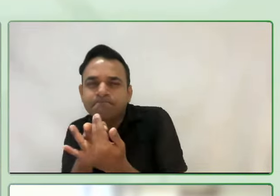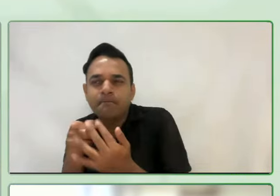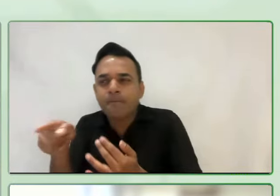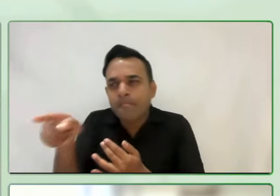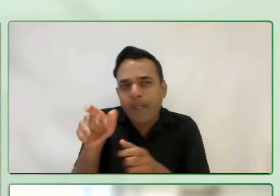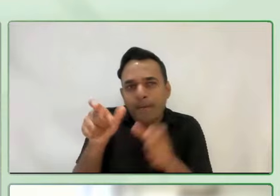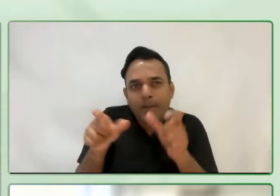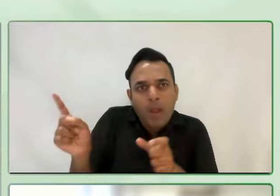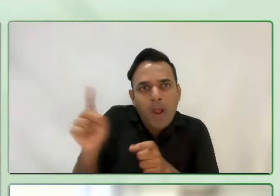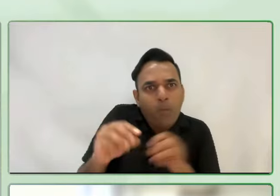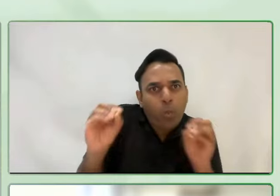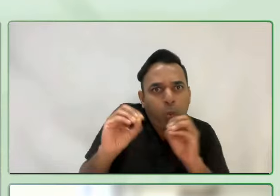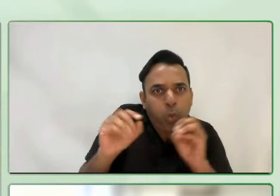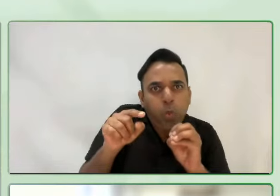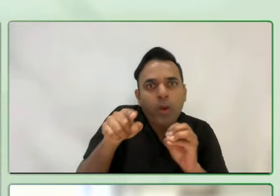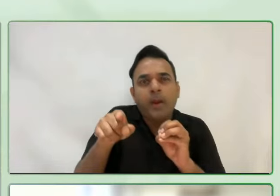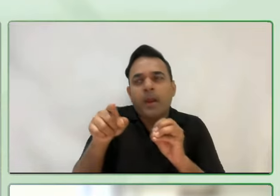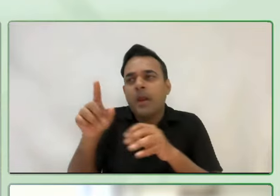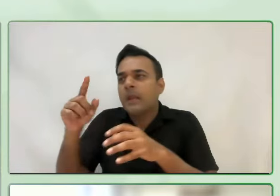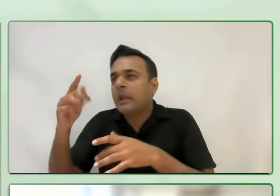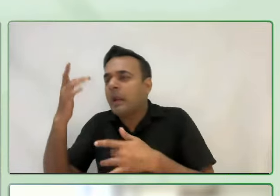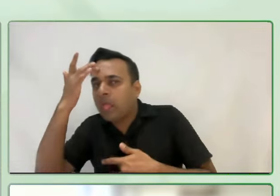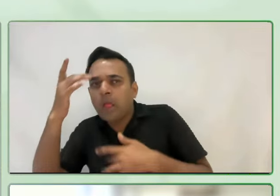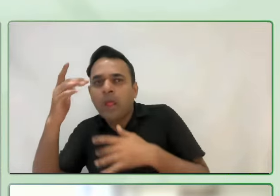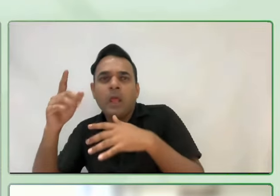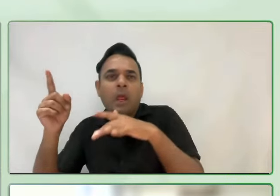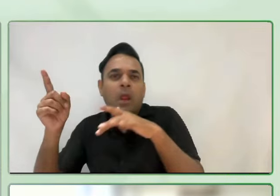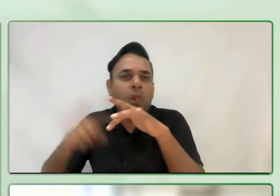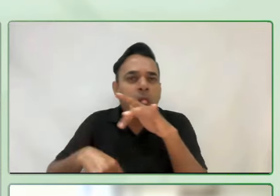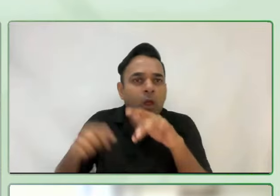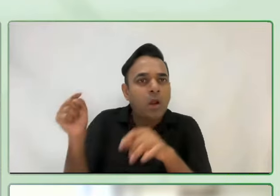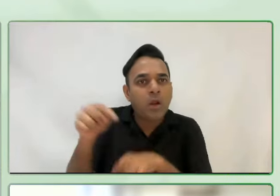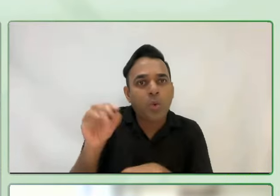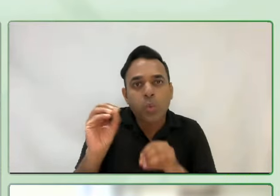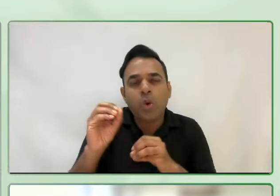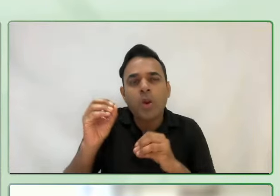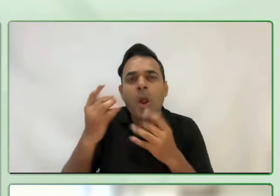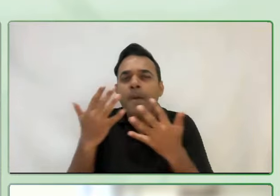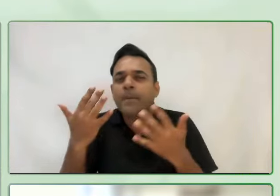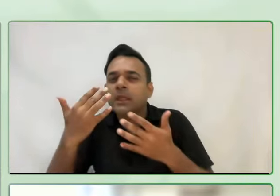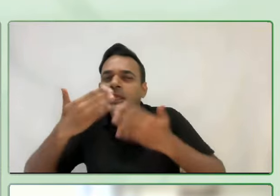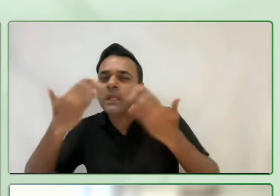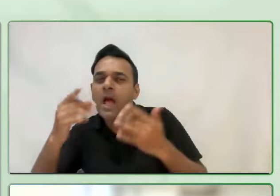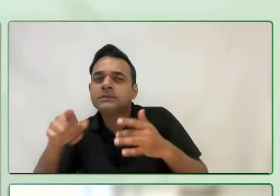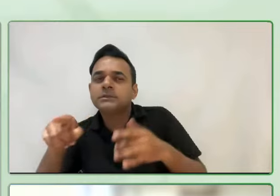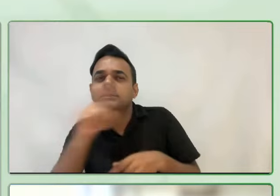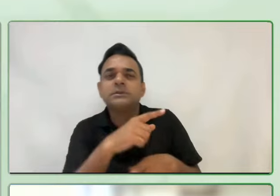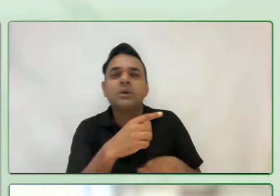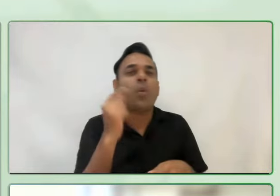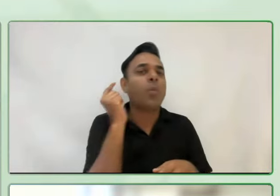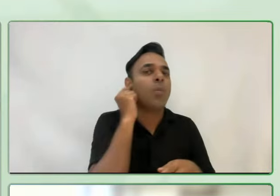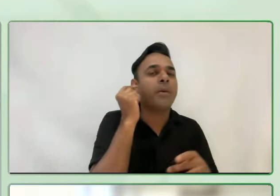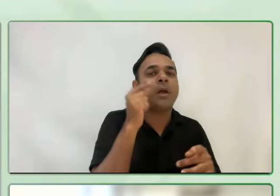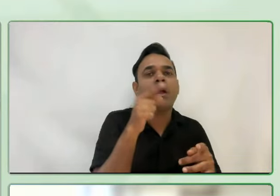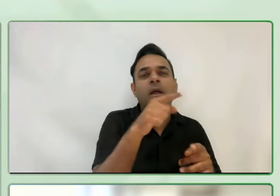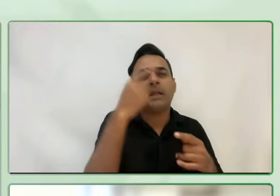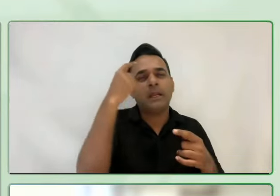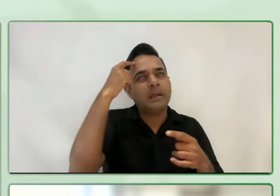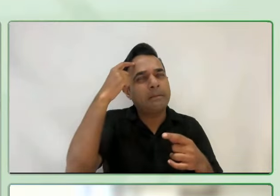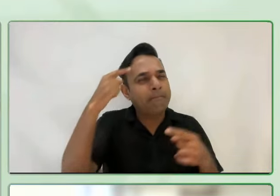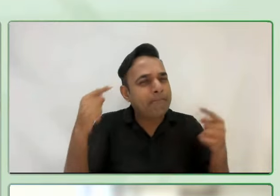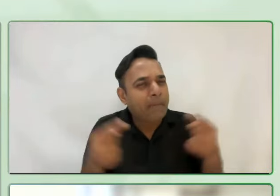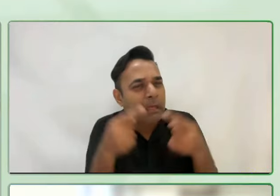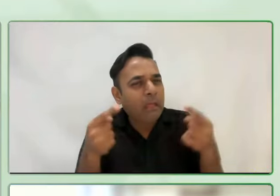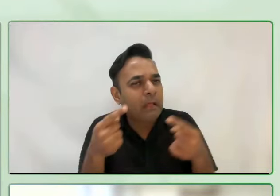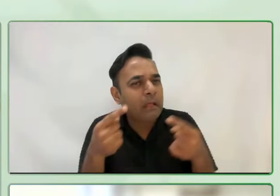know what's happening. They've no idea that people are waiting so long. They've no idea how much sickness absence is being triggered by the failure to